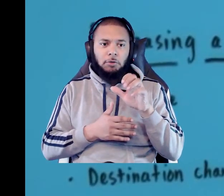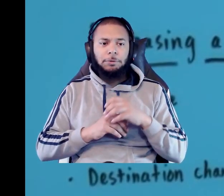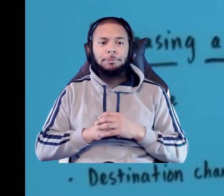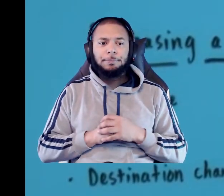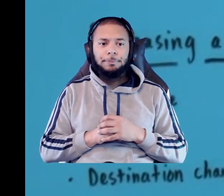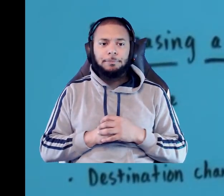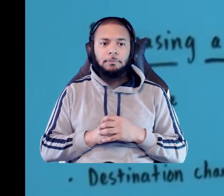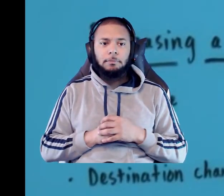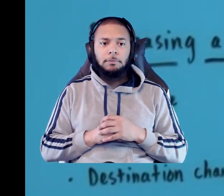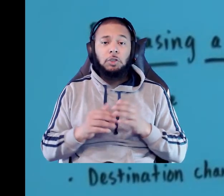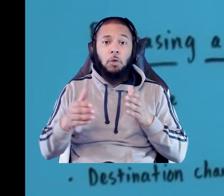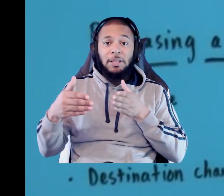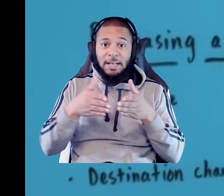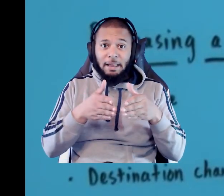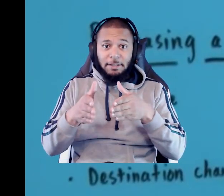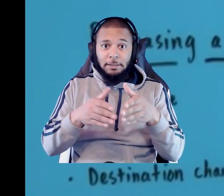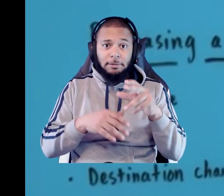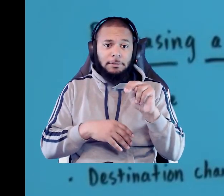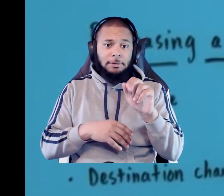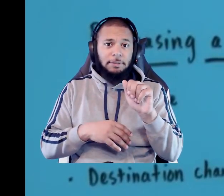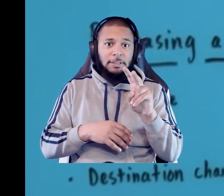$2,000 for the navigation.